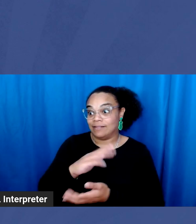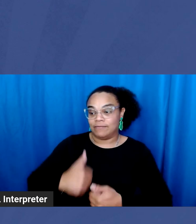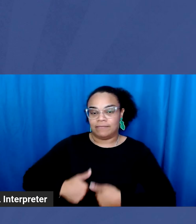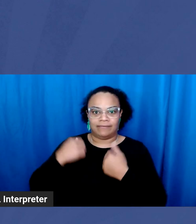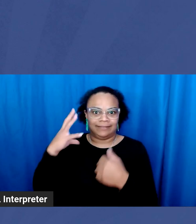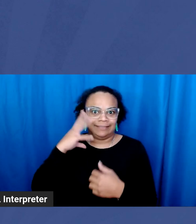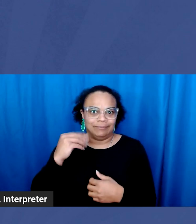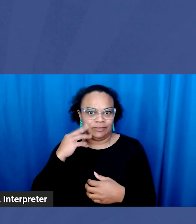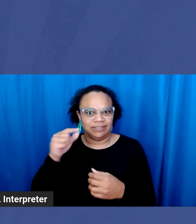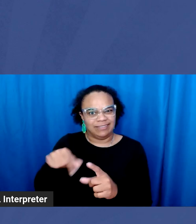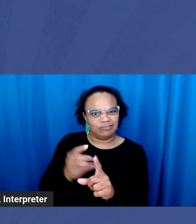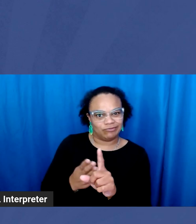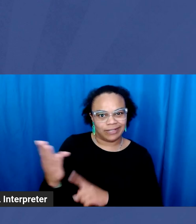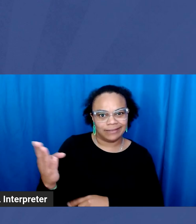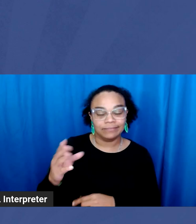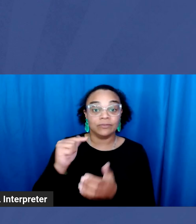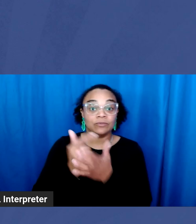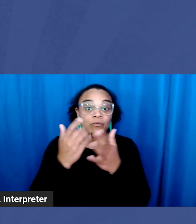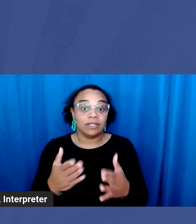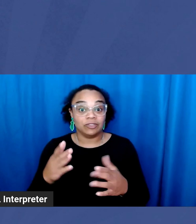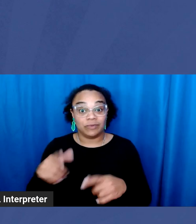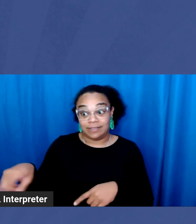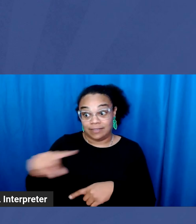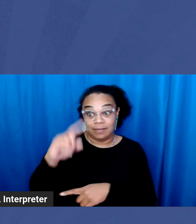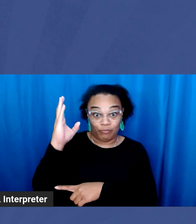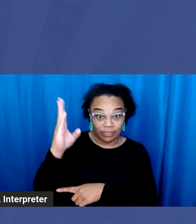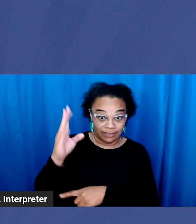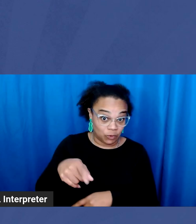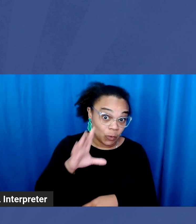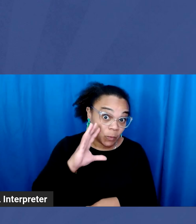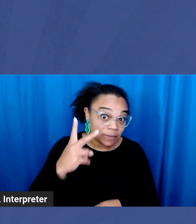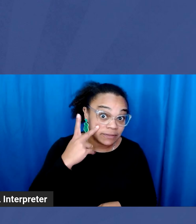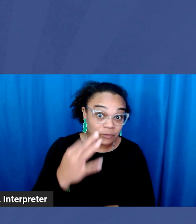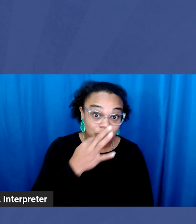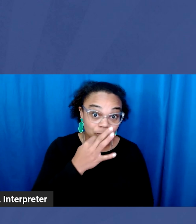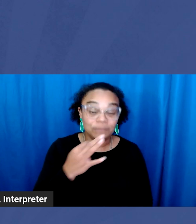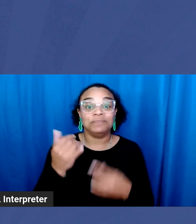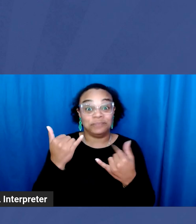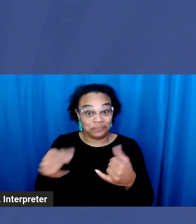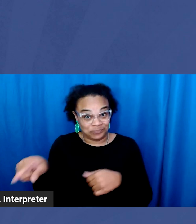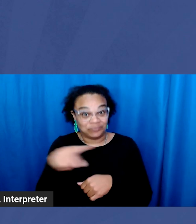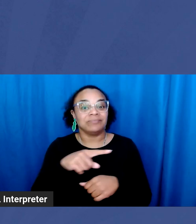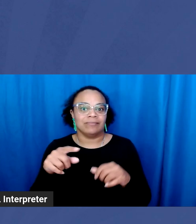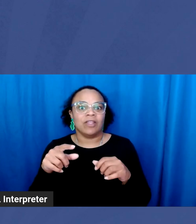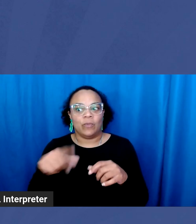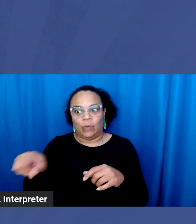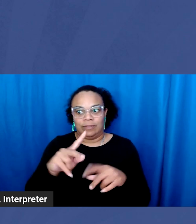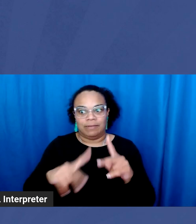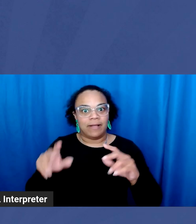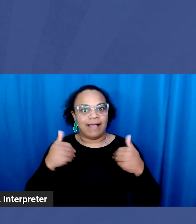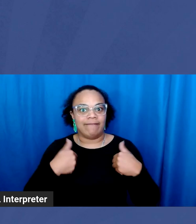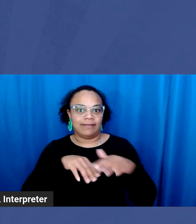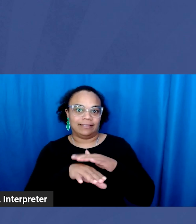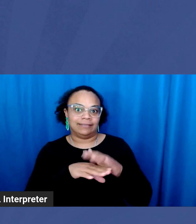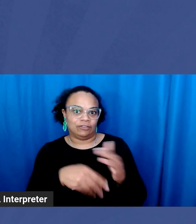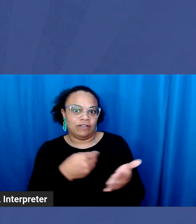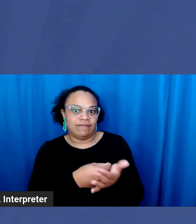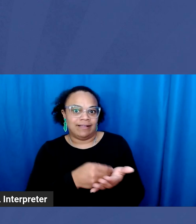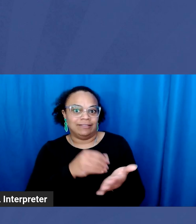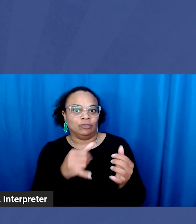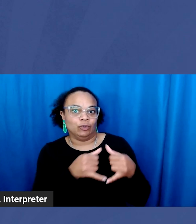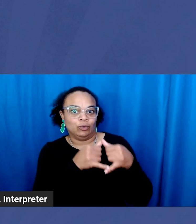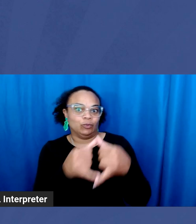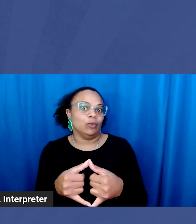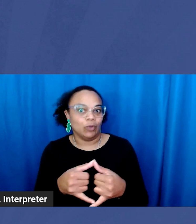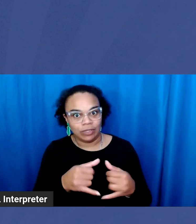in the sex trade. The graduates whose presentations you're about to witness will now have access to a financial awards pool that offers stipends